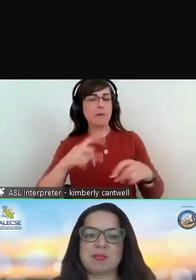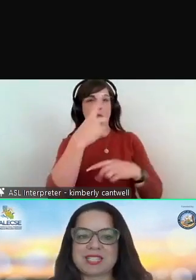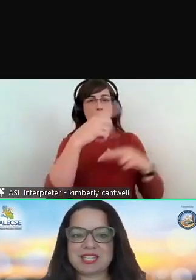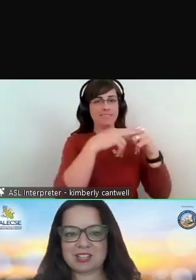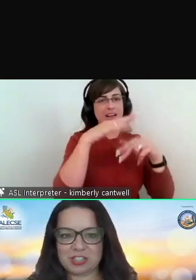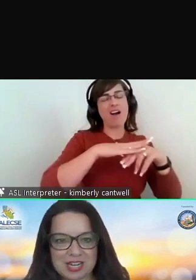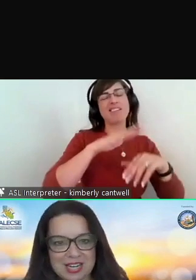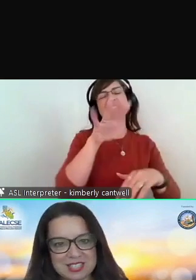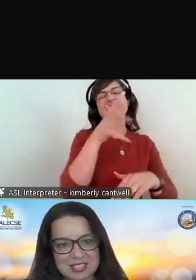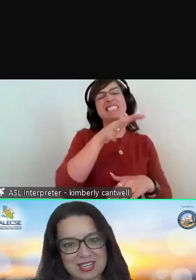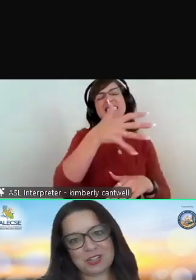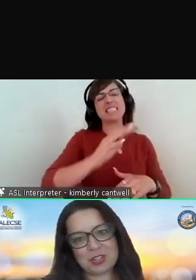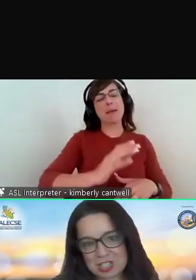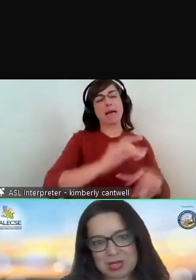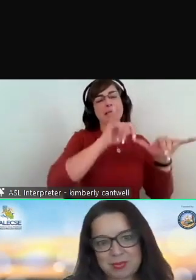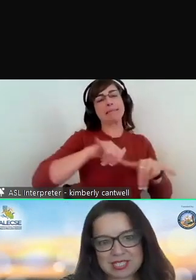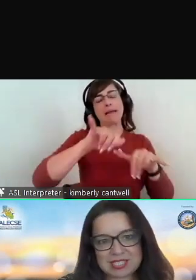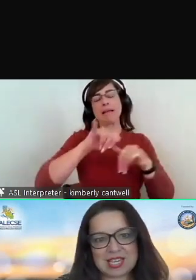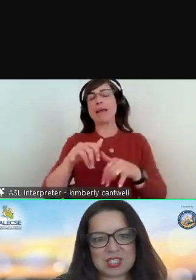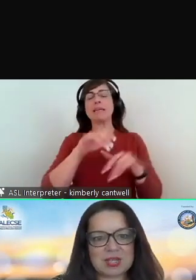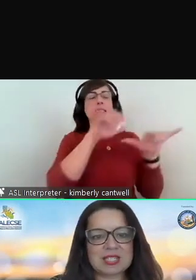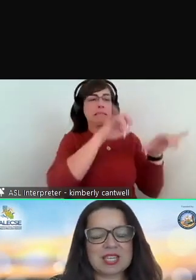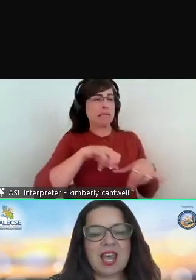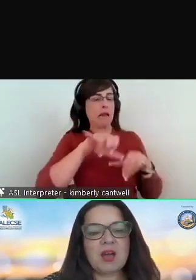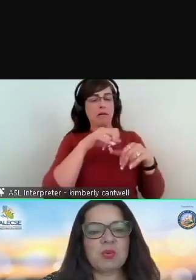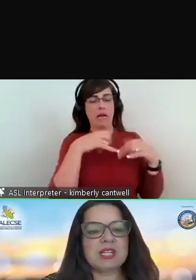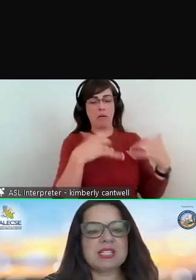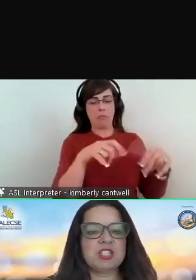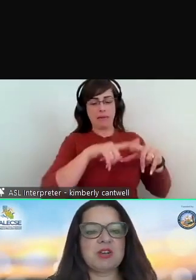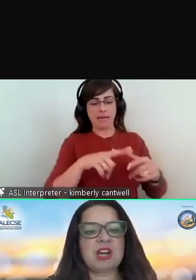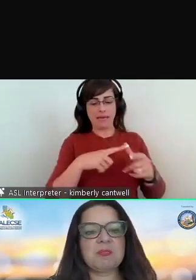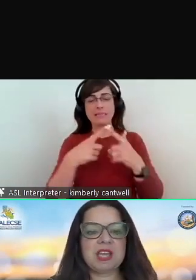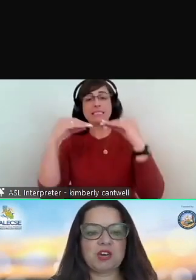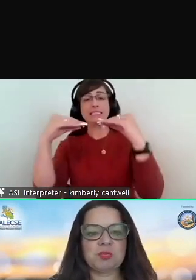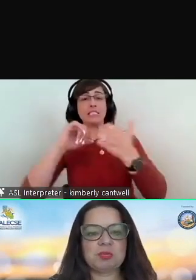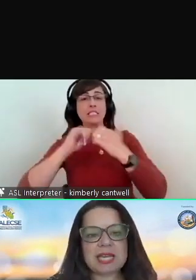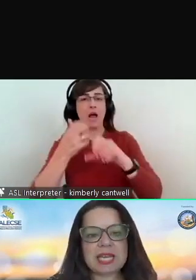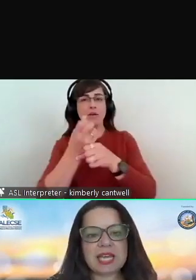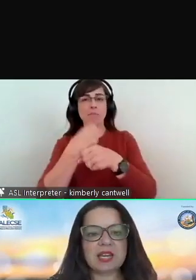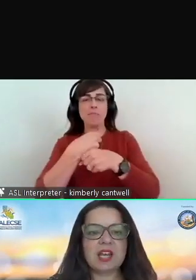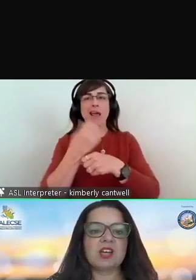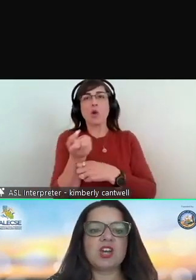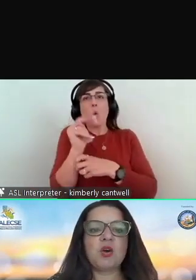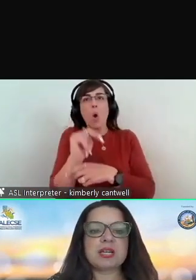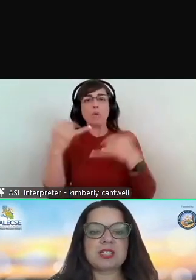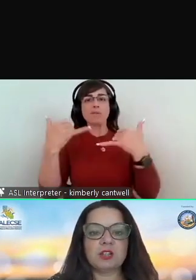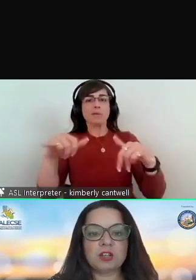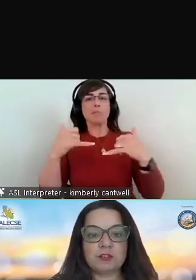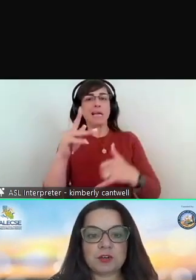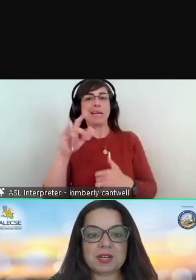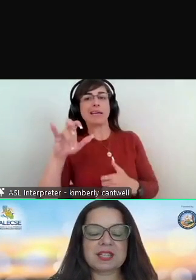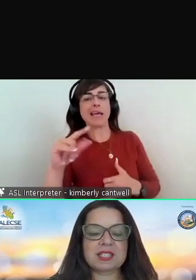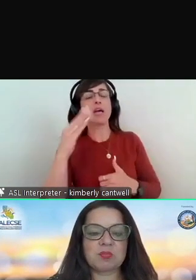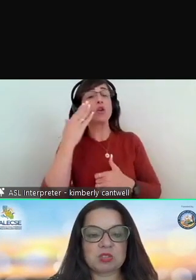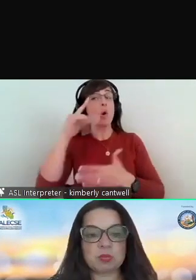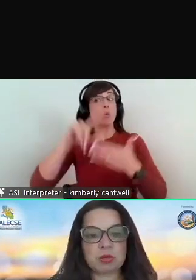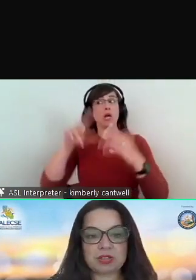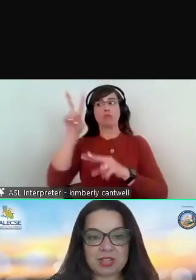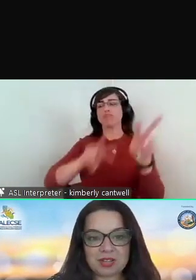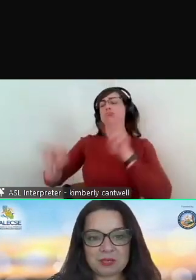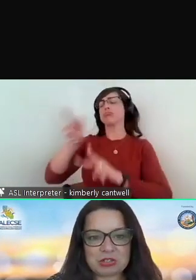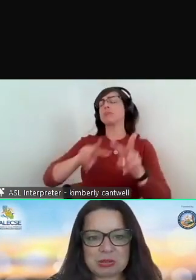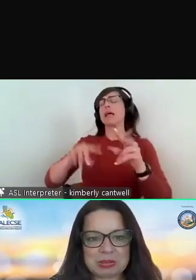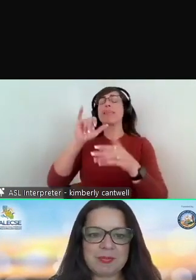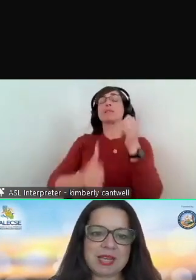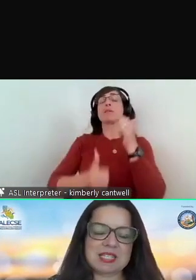on semi-standardized and standardized play-based assessments. We're going to teach you how to make your own play kit, know what to look for, because that's the most important